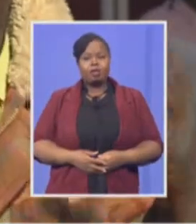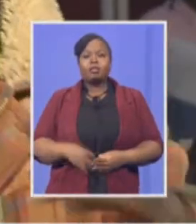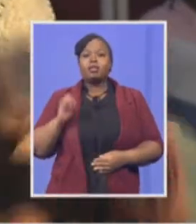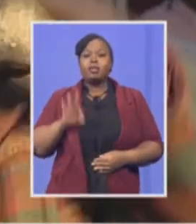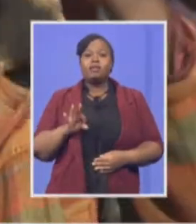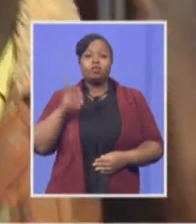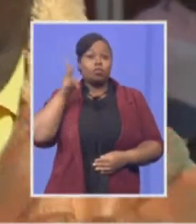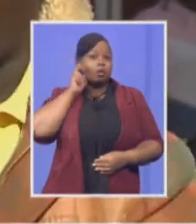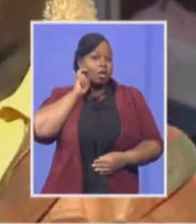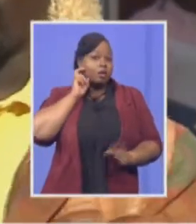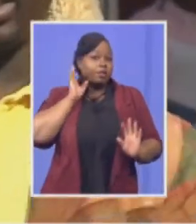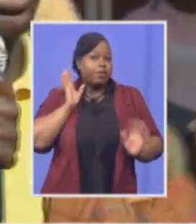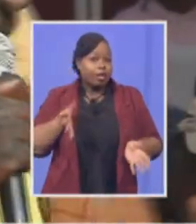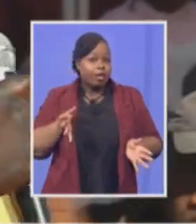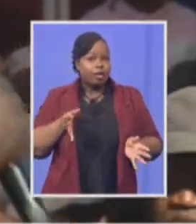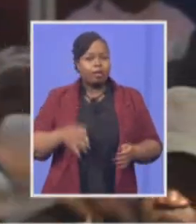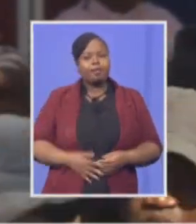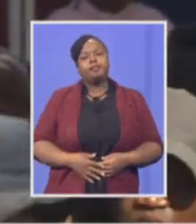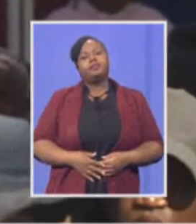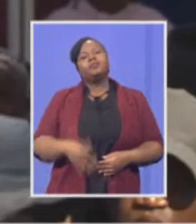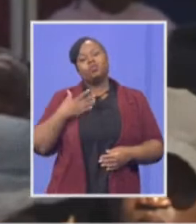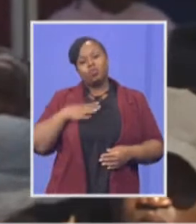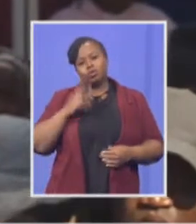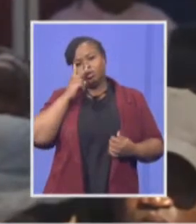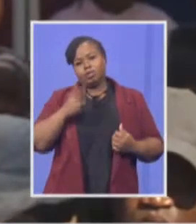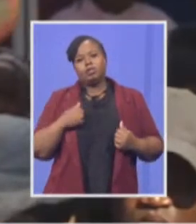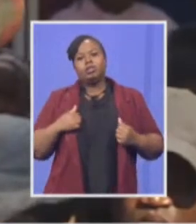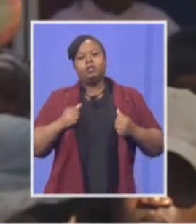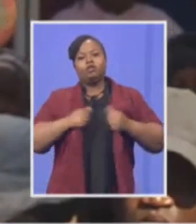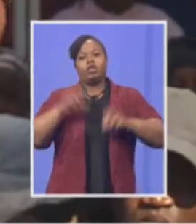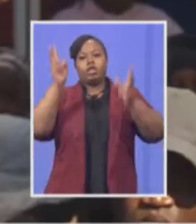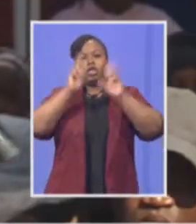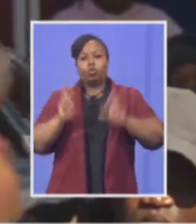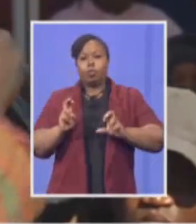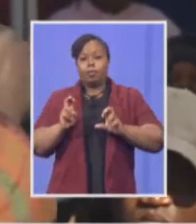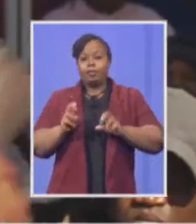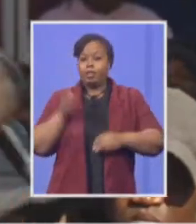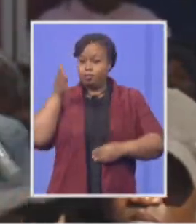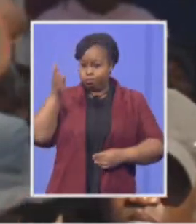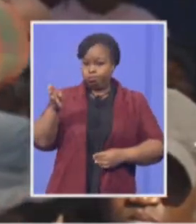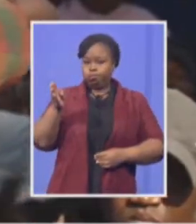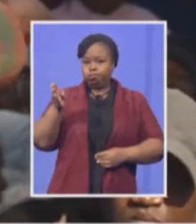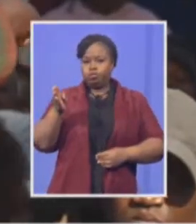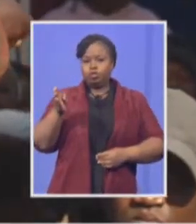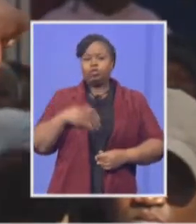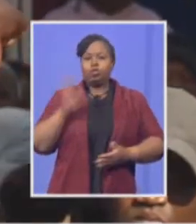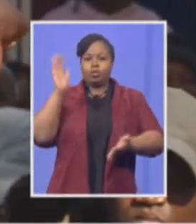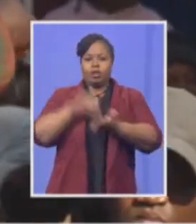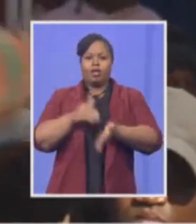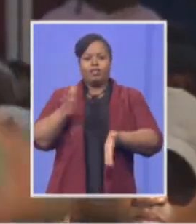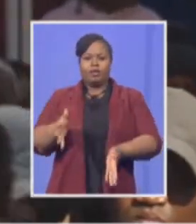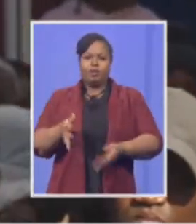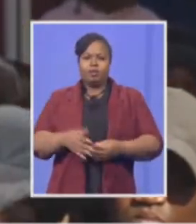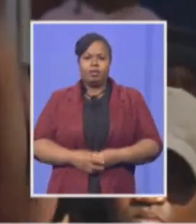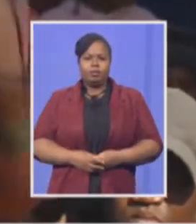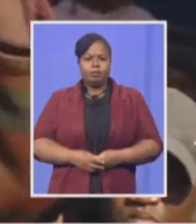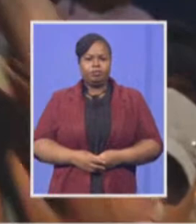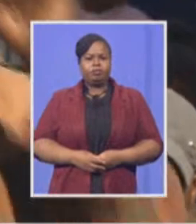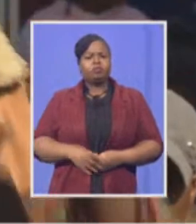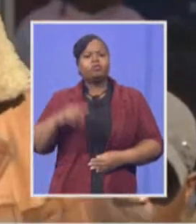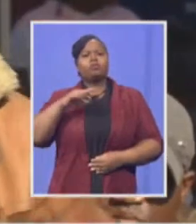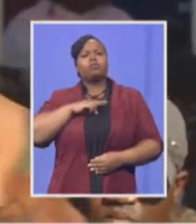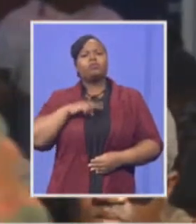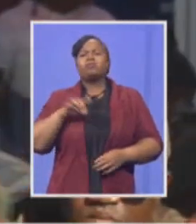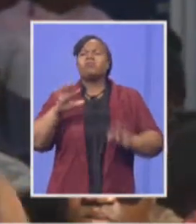uzwakele lokho esikushoyo sizobona nemoto za-Eskom within a week sezila. Ngoba